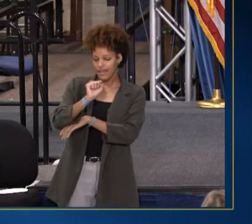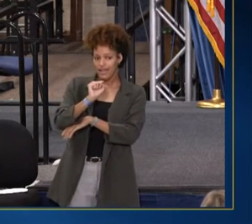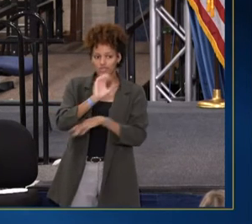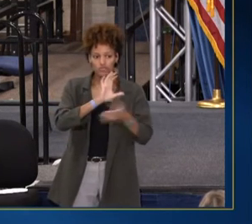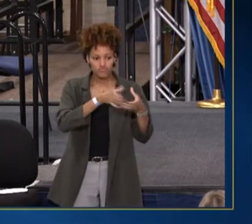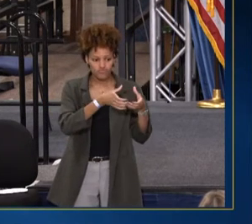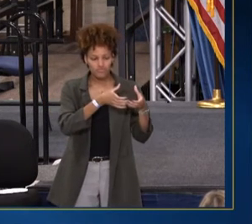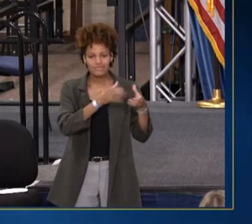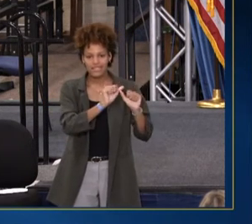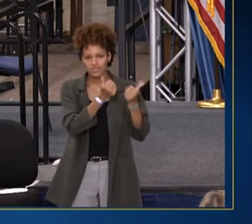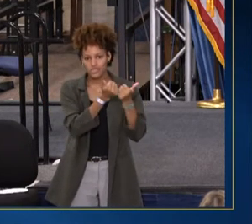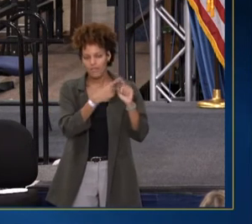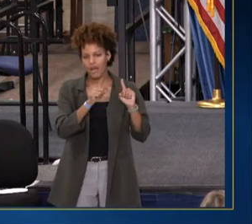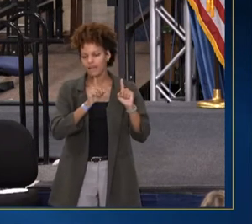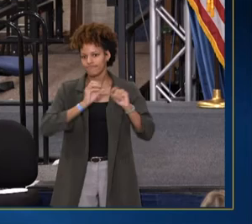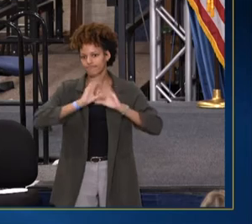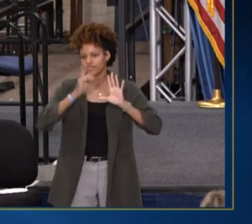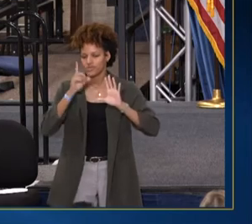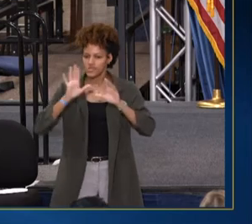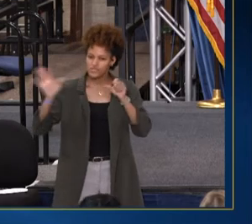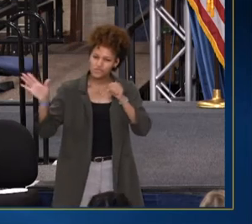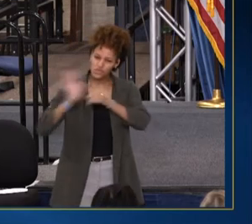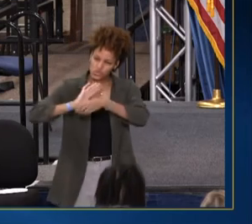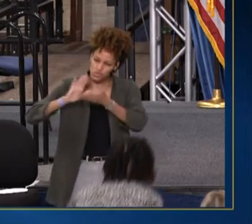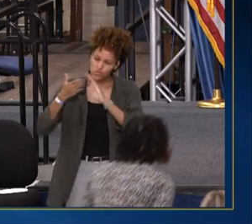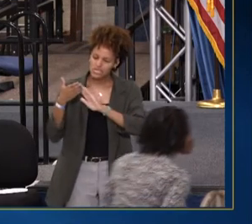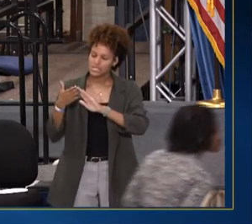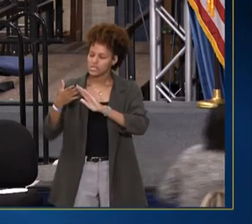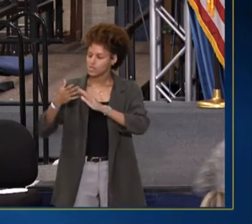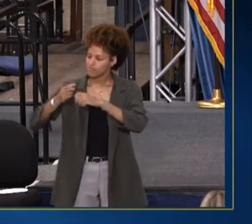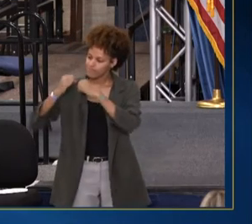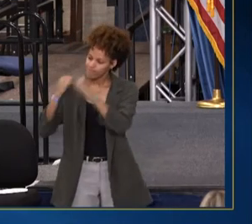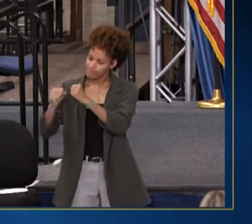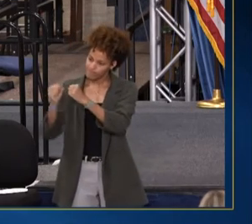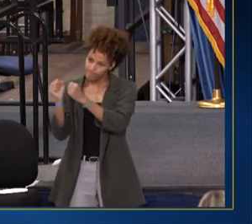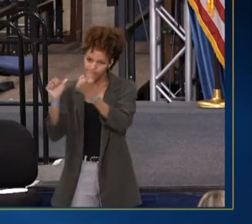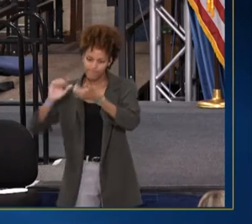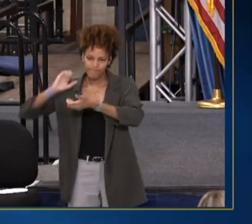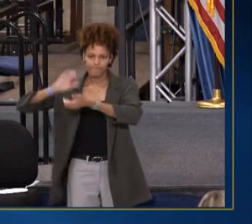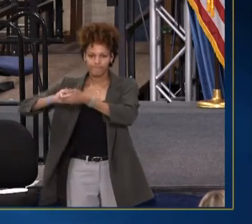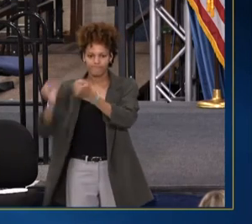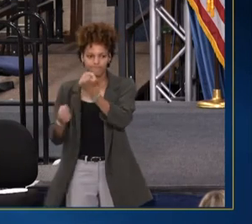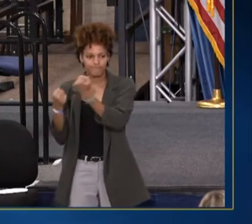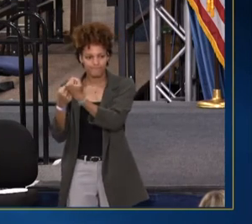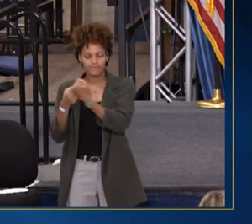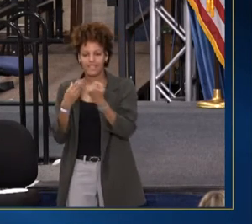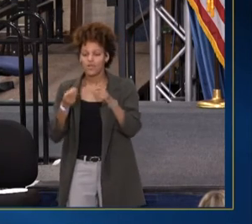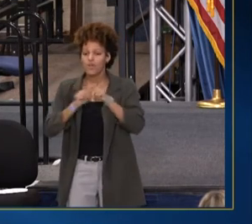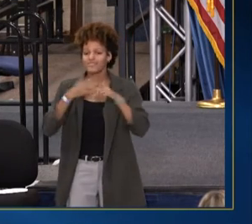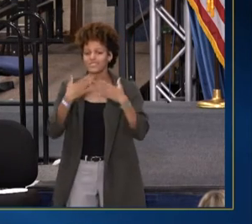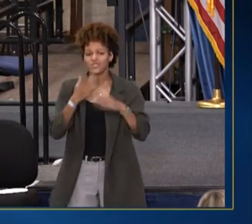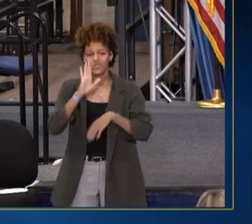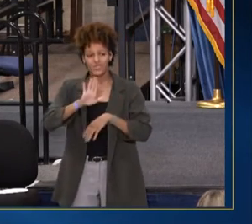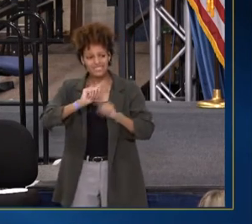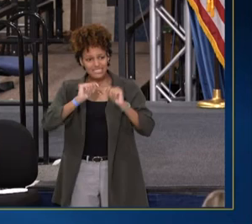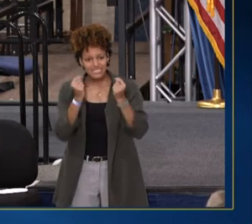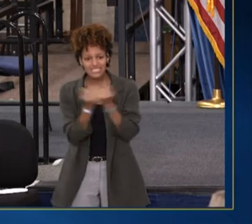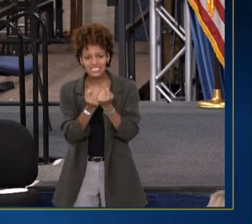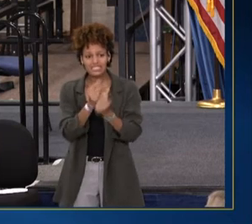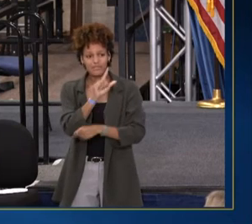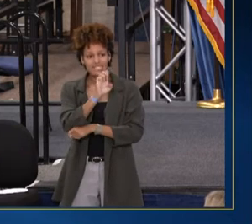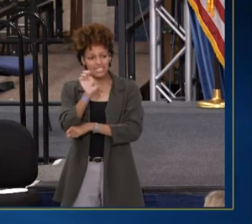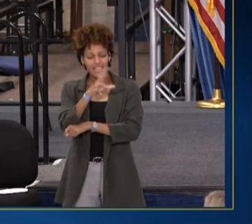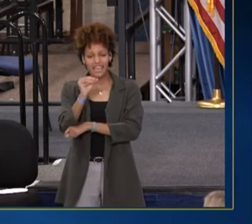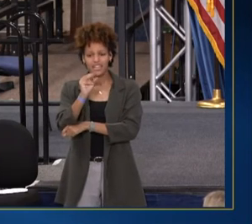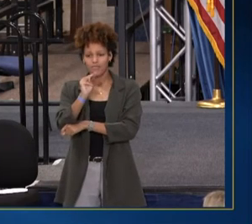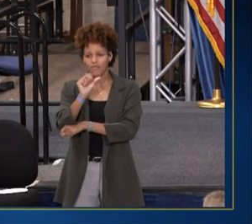agency, but clearly for the community as well, a strong ally. And thank you to your team, especially Lee and Marvin,